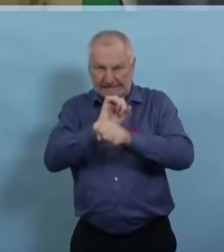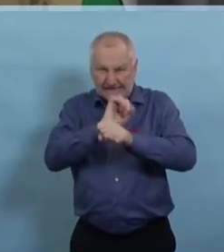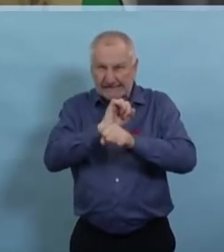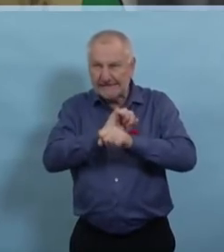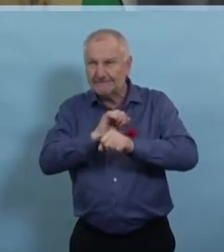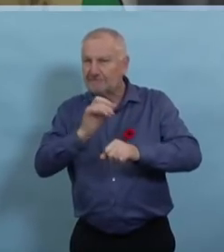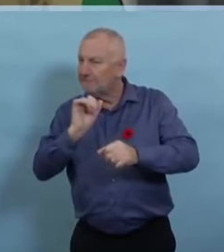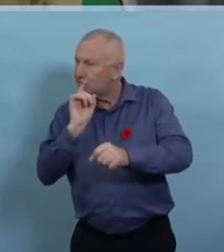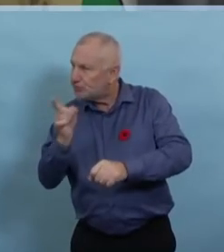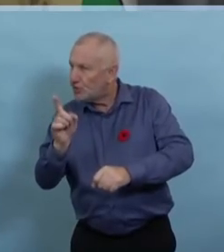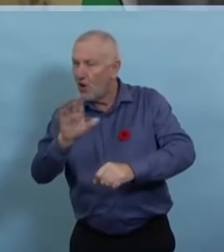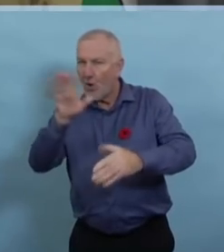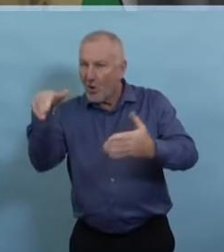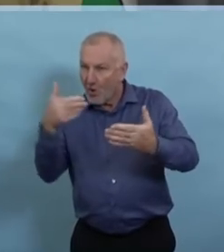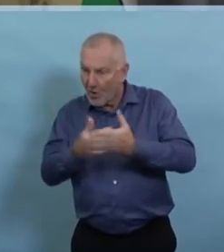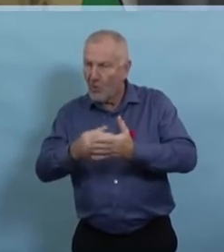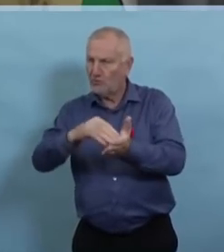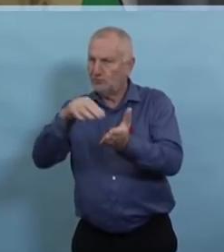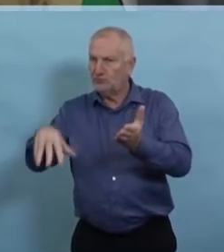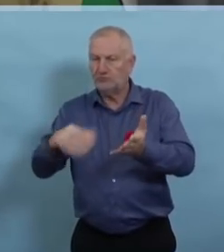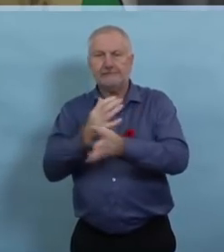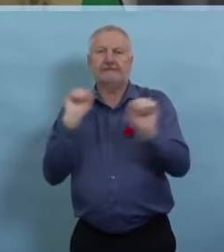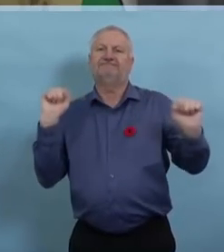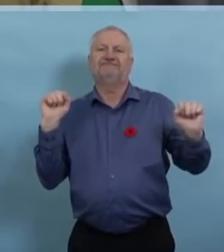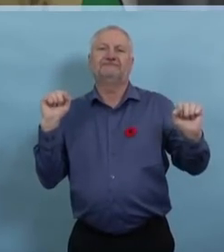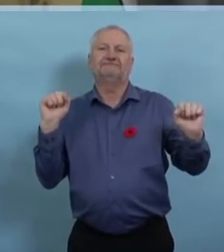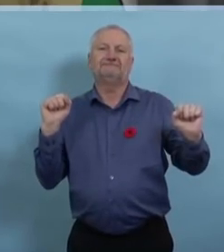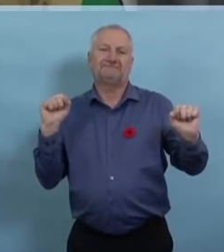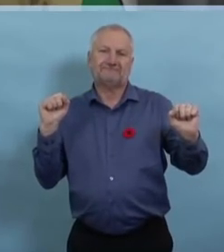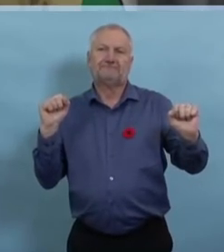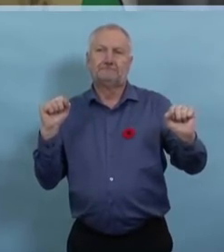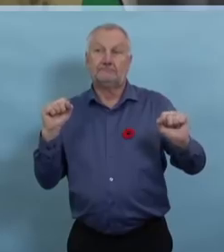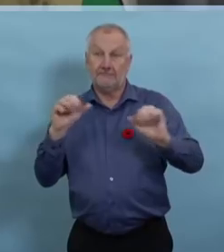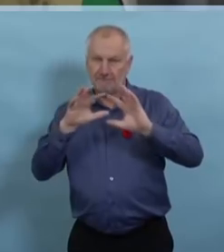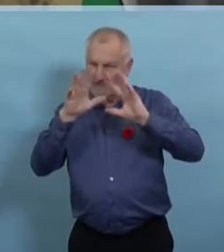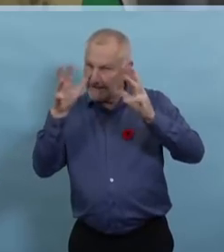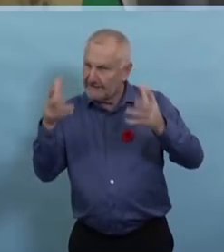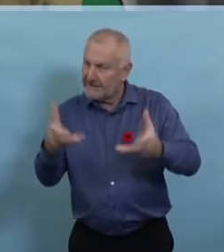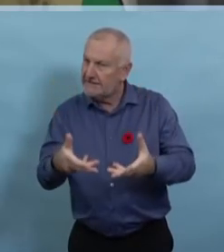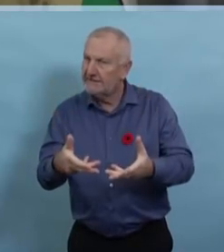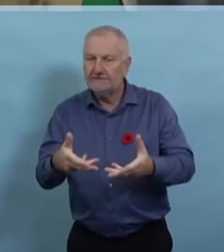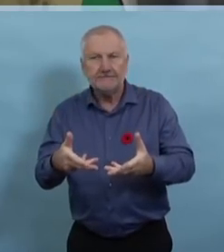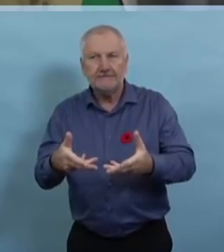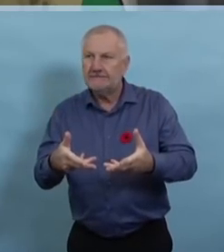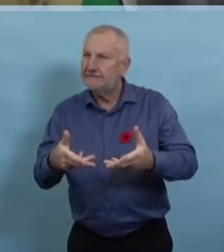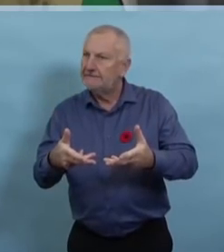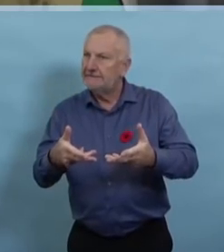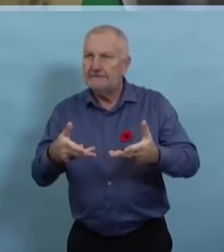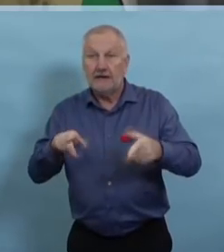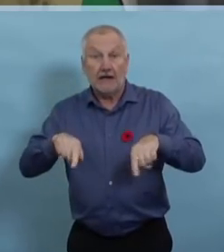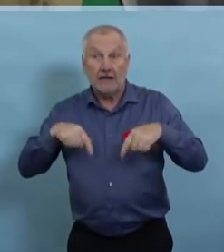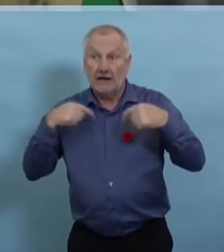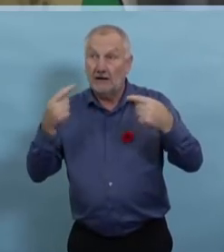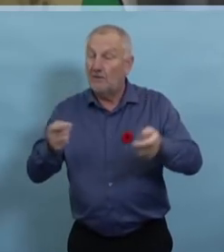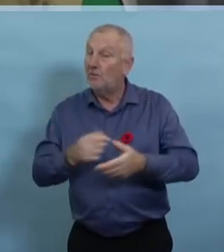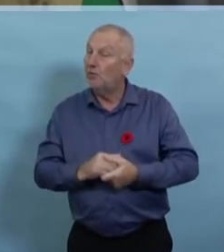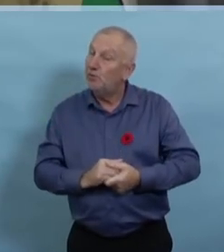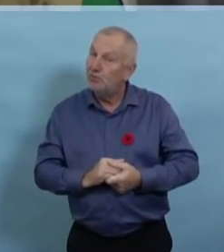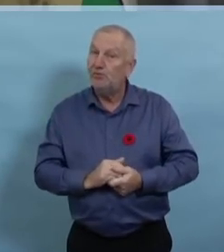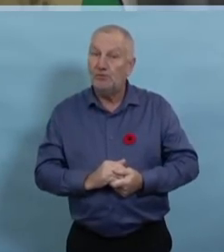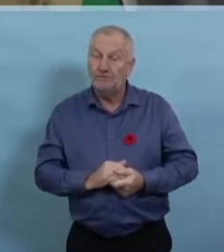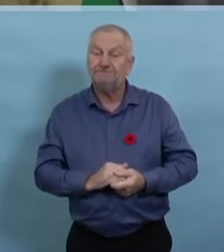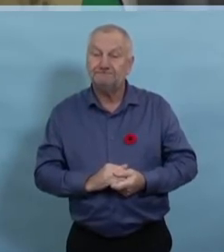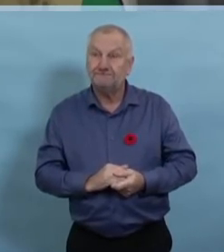time of the pandemic and where we are now. School divisions were advised before the school year began